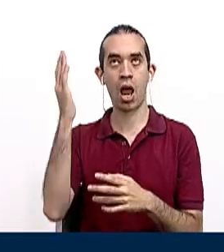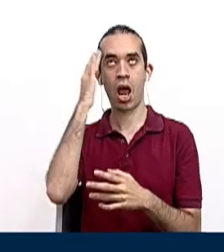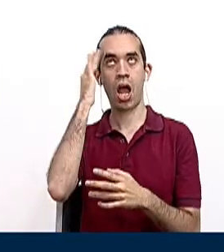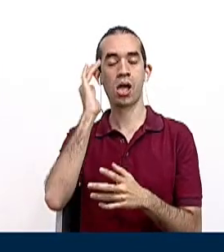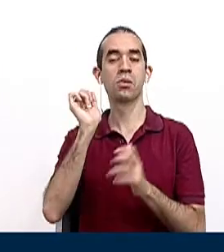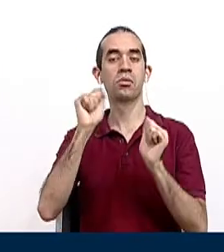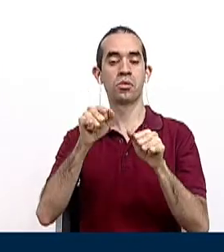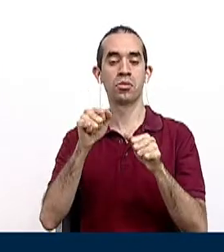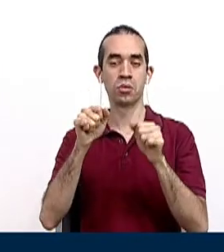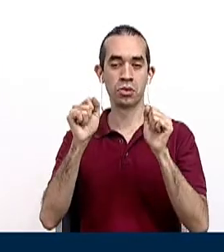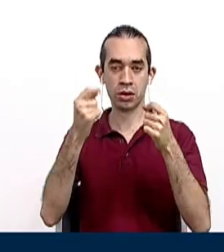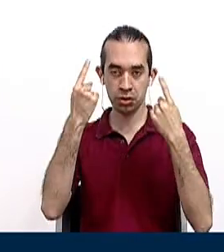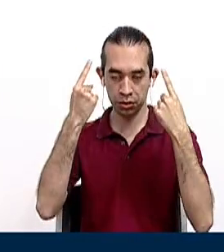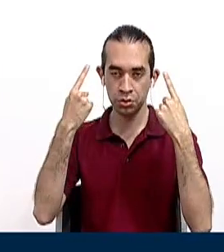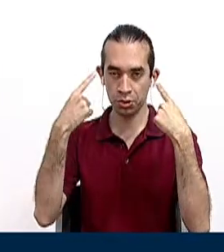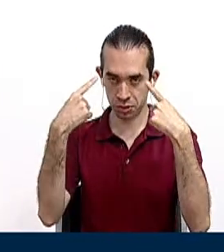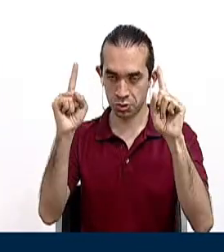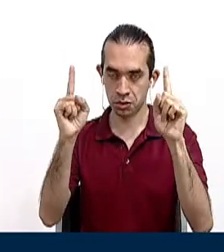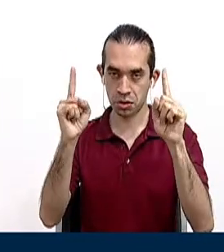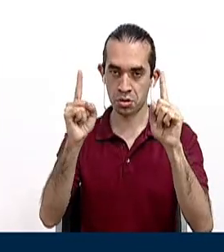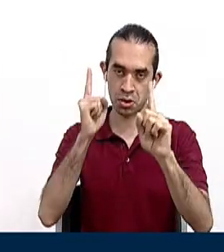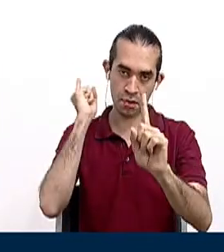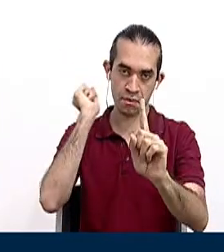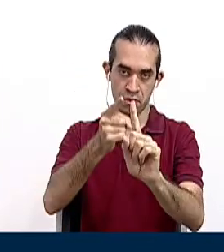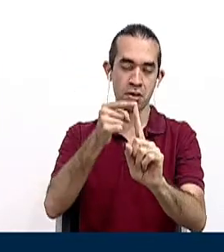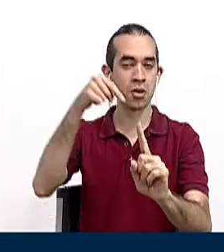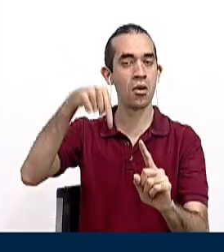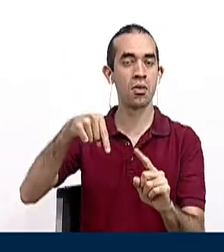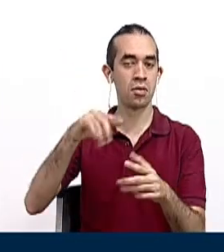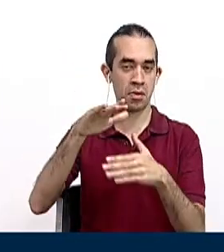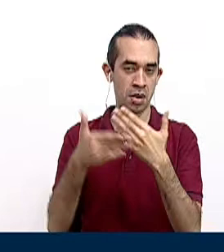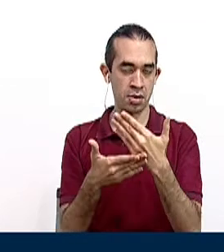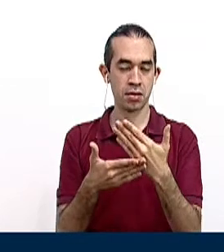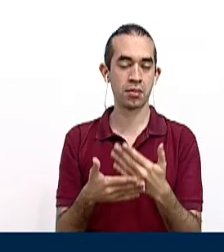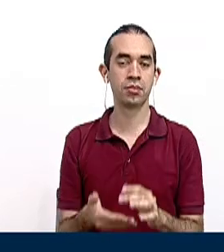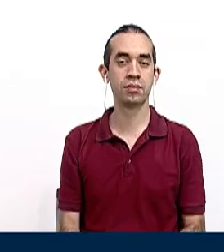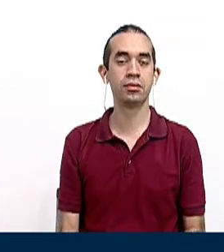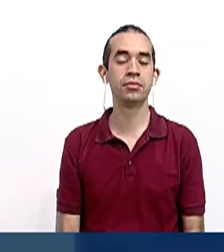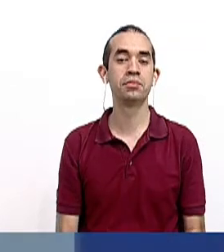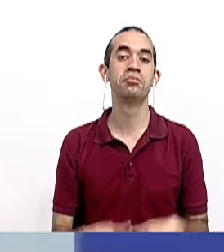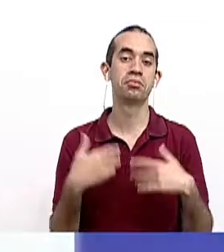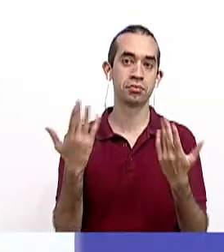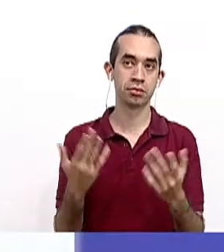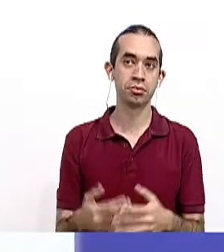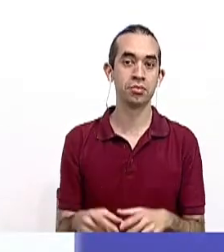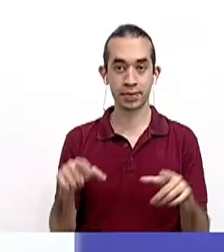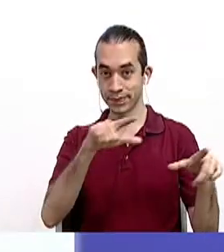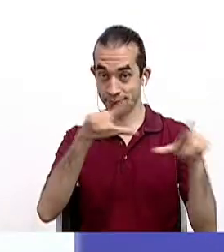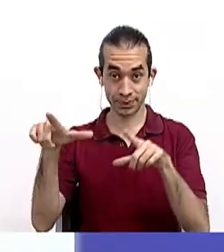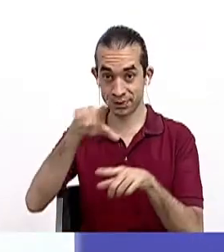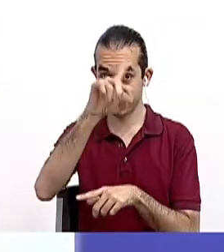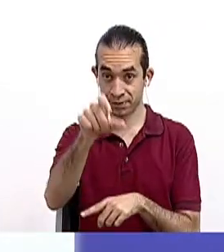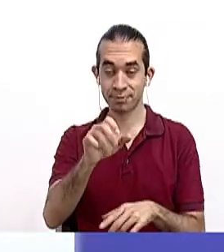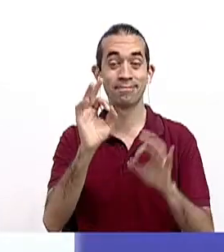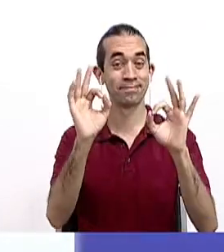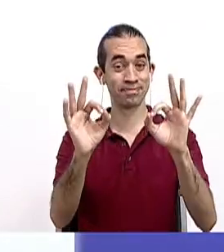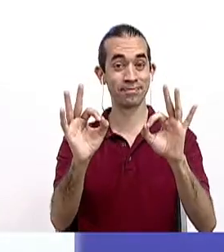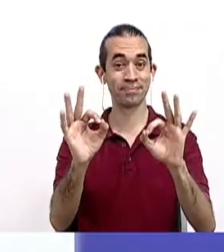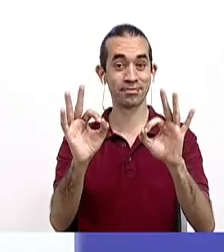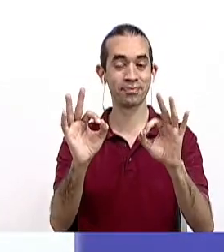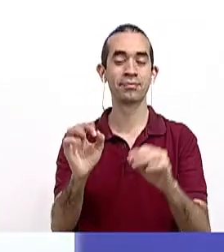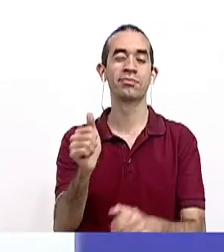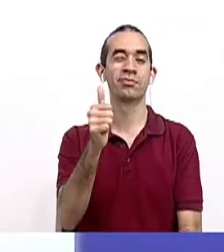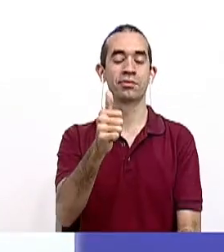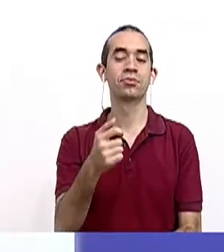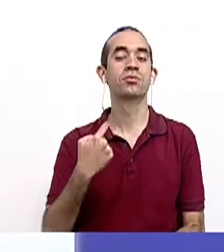able to accomplish our goal in this part. Okay? So, are you ready? Yes? All